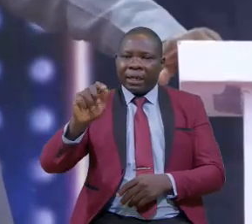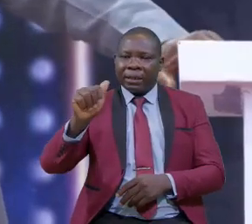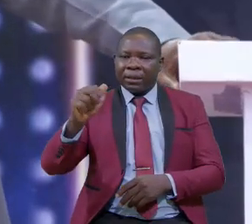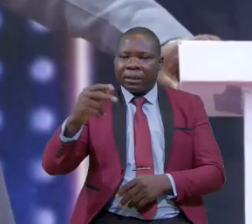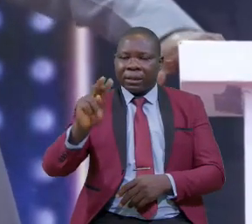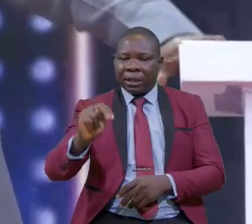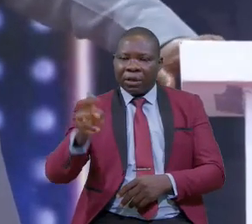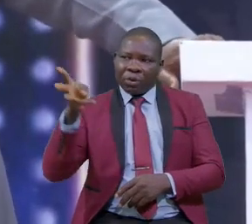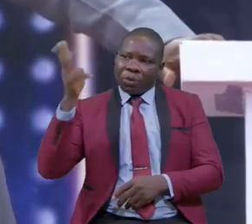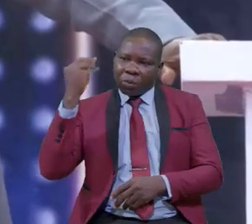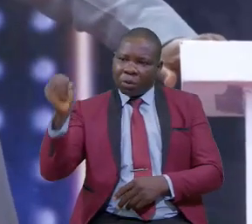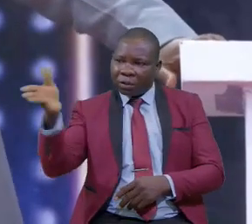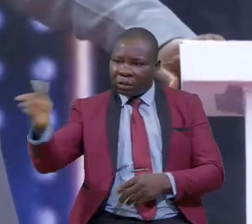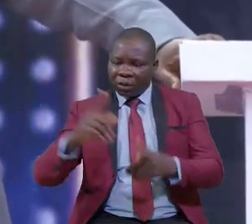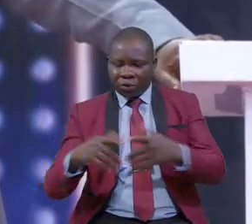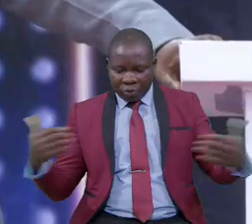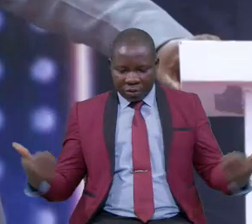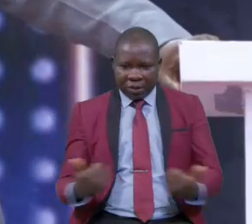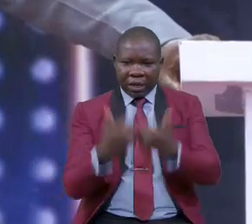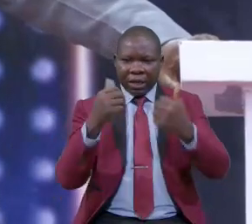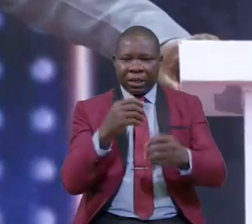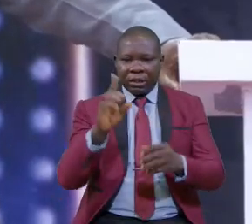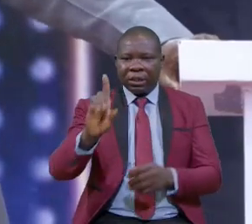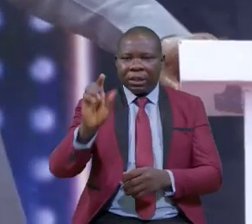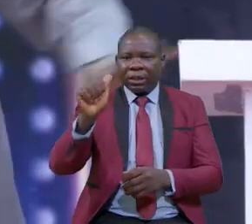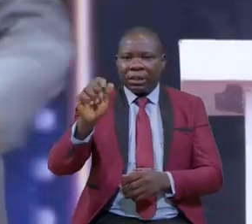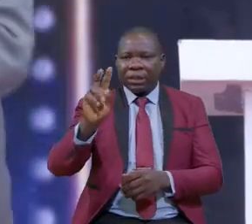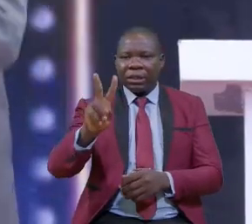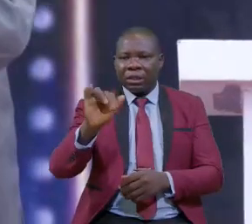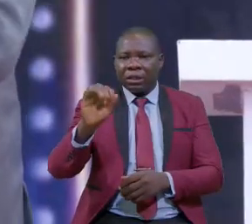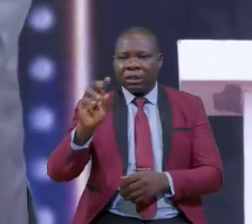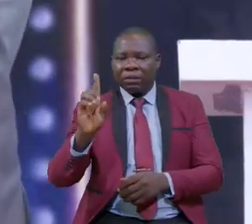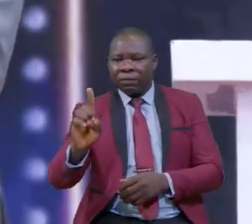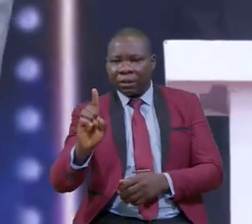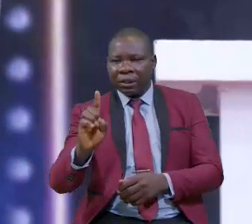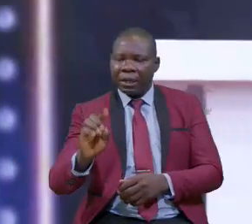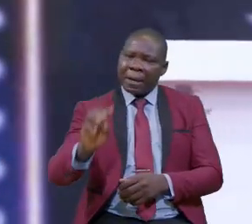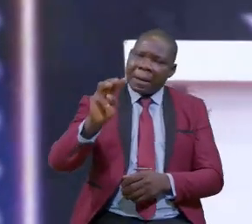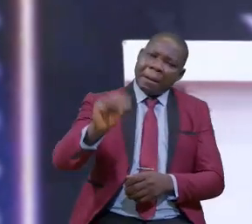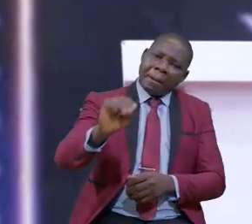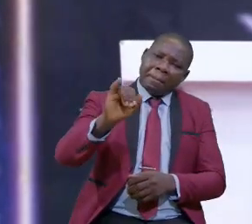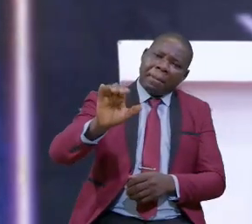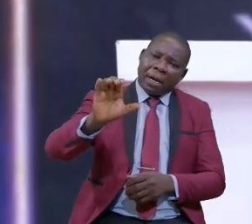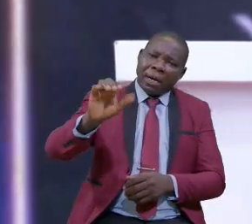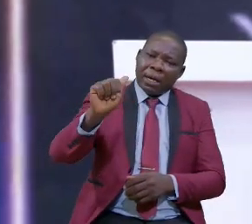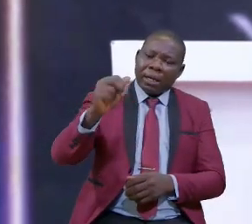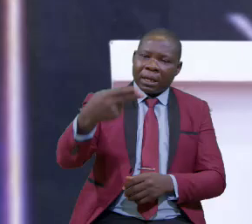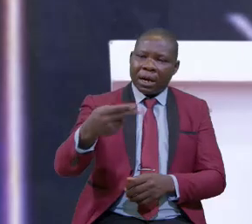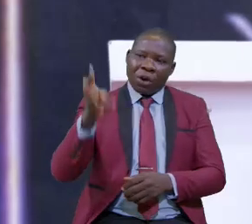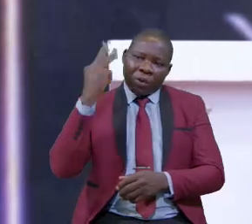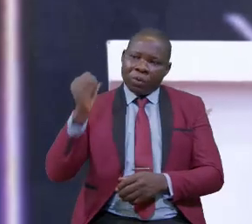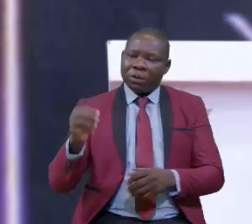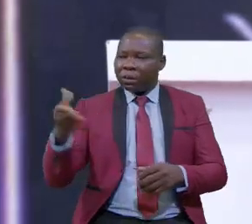Ahab said, he never says any good thing about me. His message is always hard,